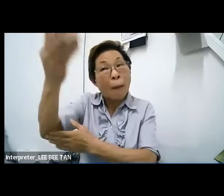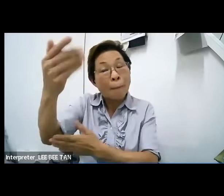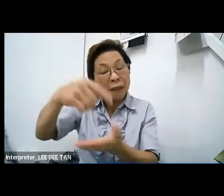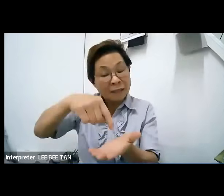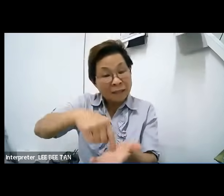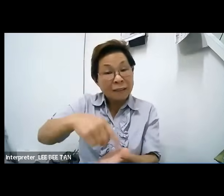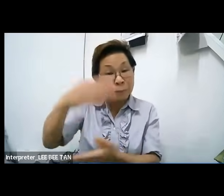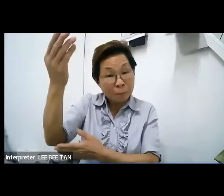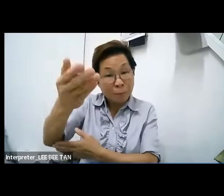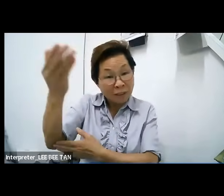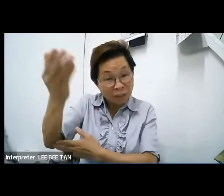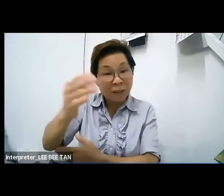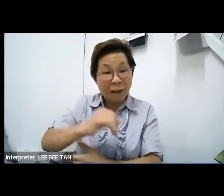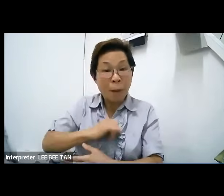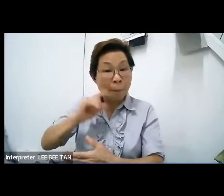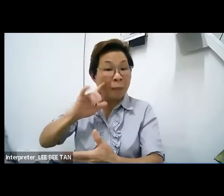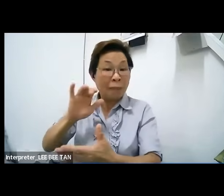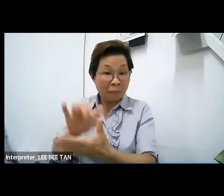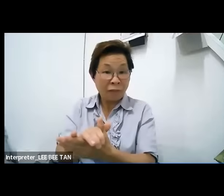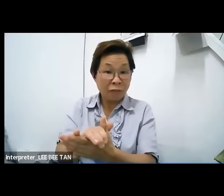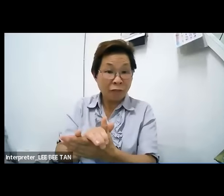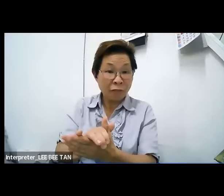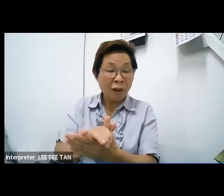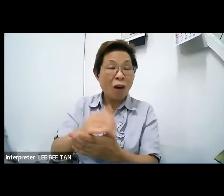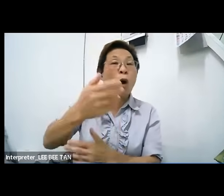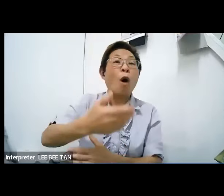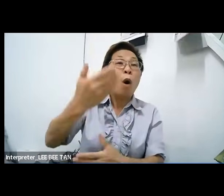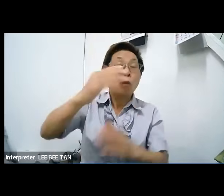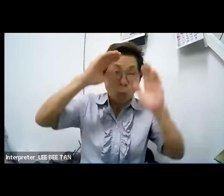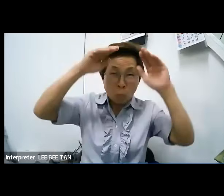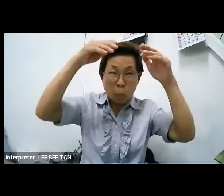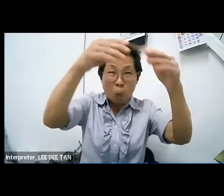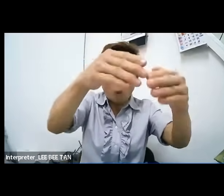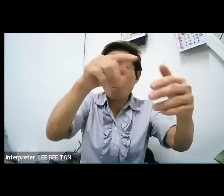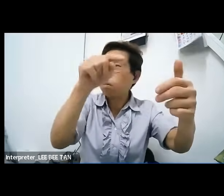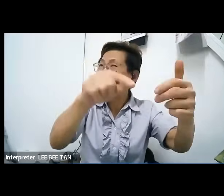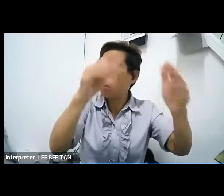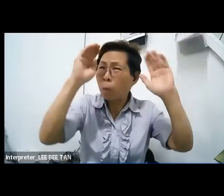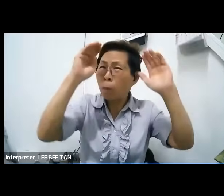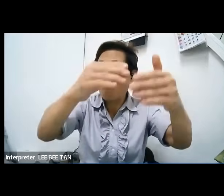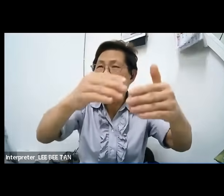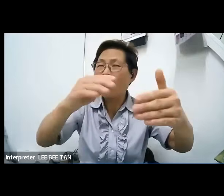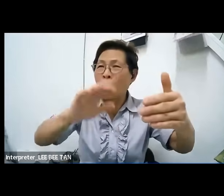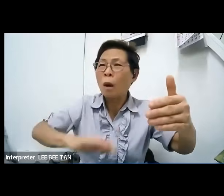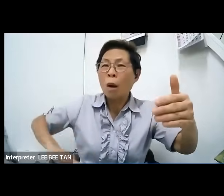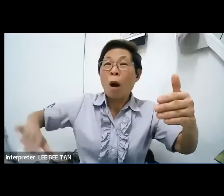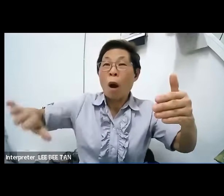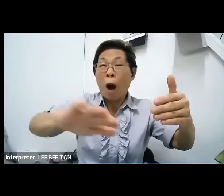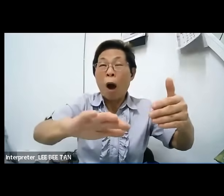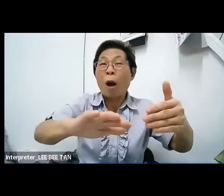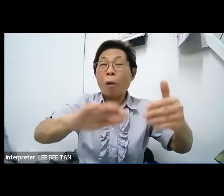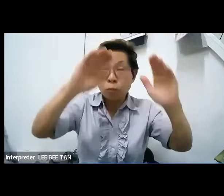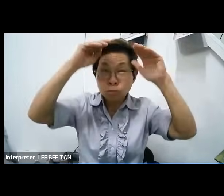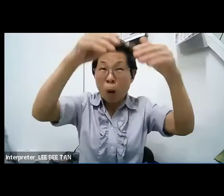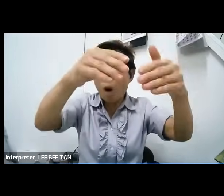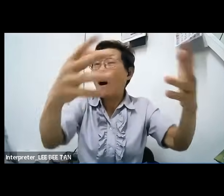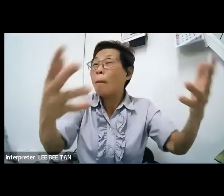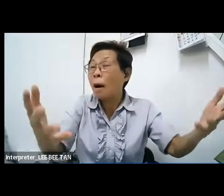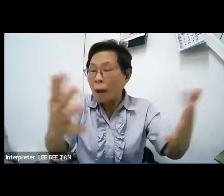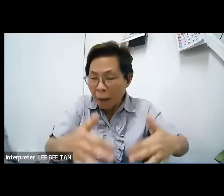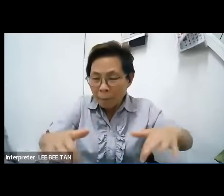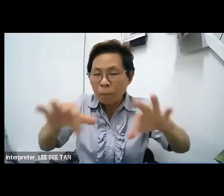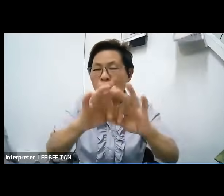I believe that the highlight will be given to all of you on the importance of the equity